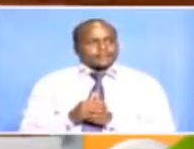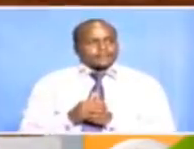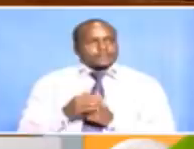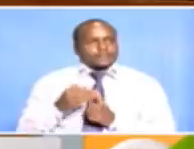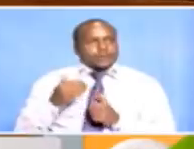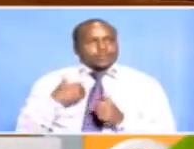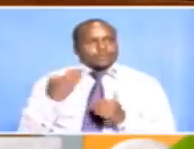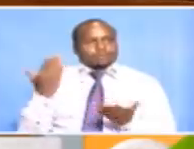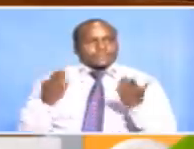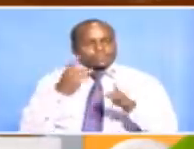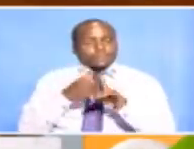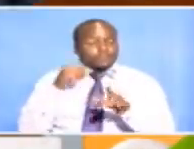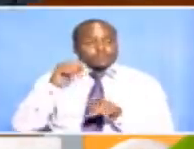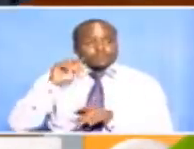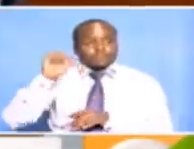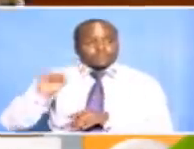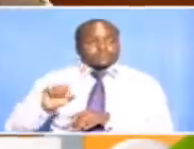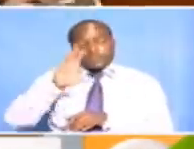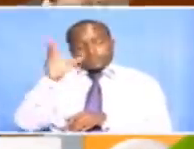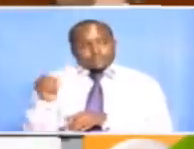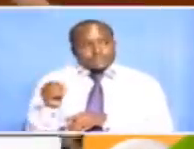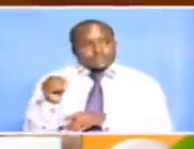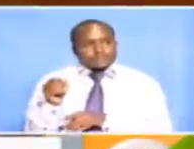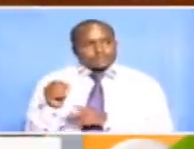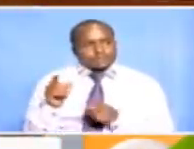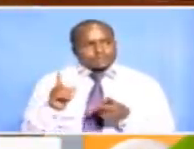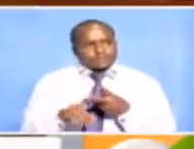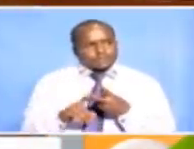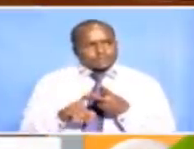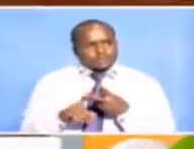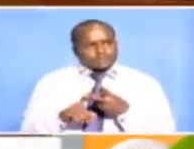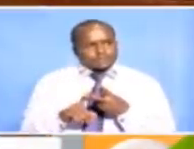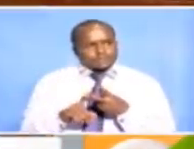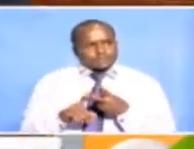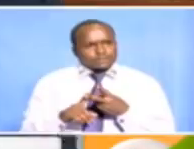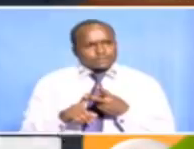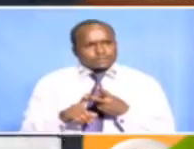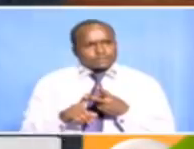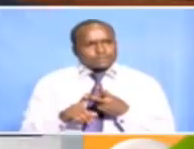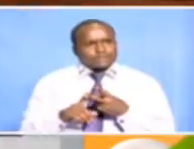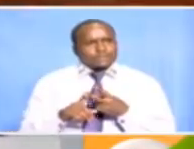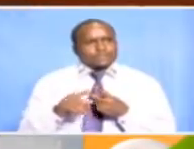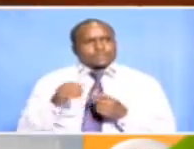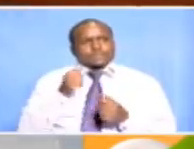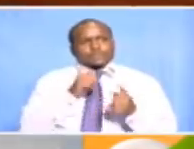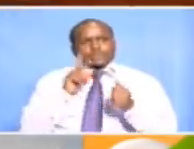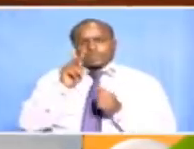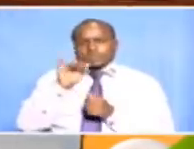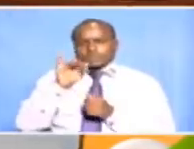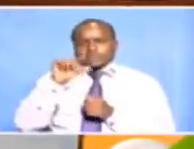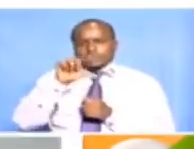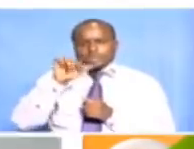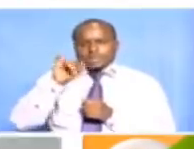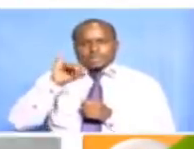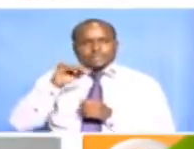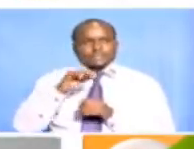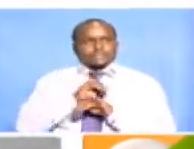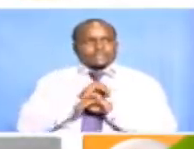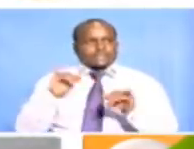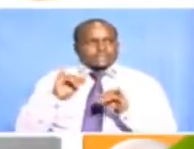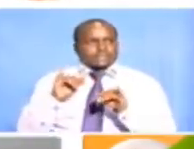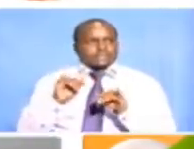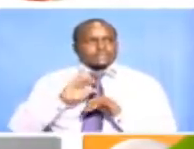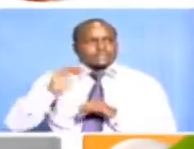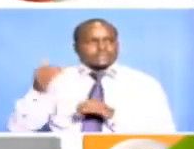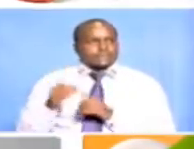benchmarked from Rivonia. We have already benchmarked. We Kigali is the cleanest city today. I was there two weeks ago. I was there.